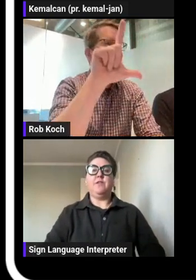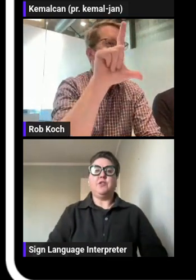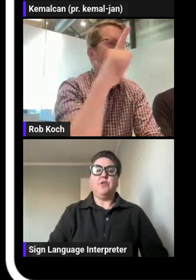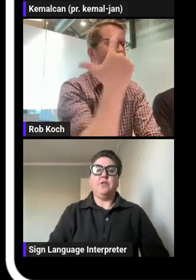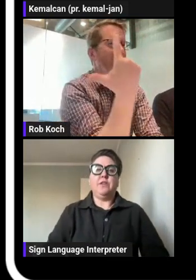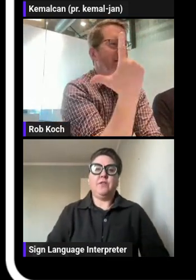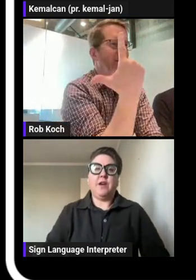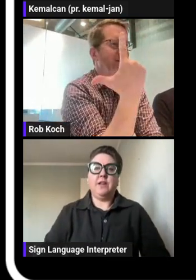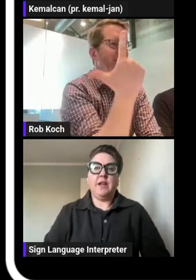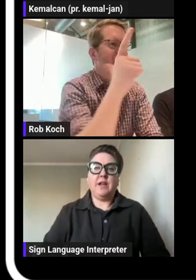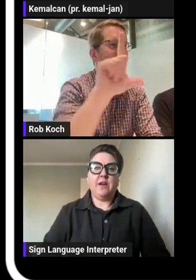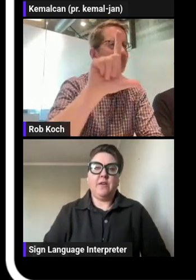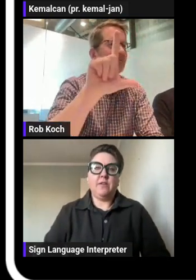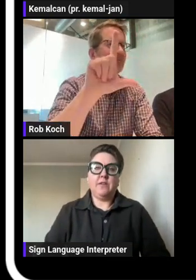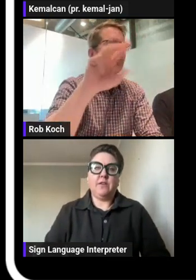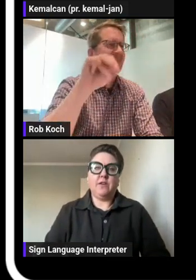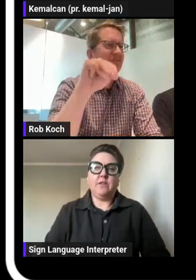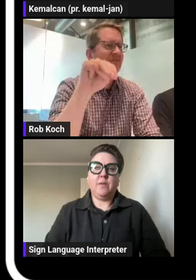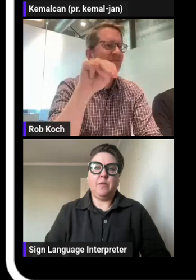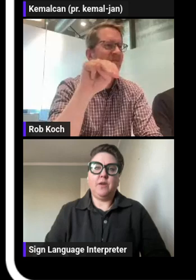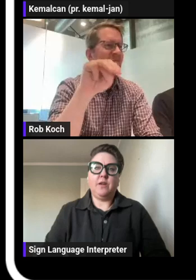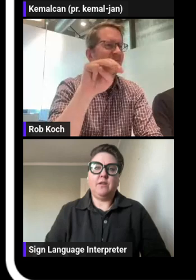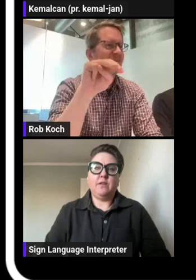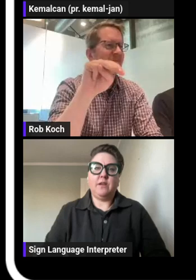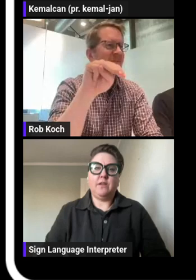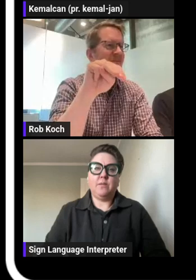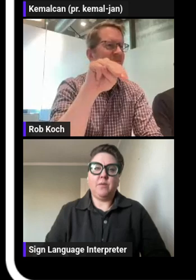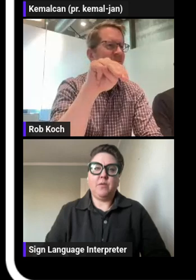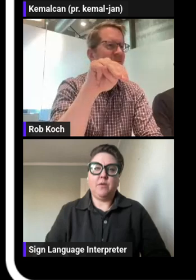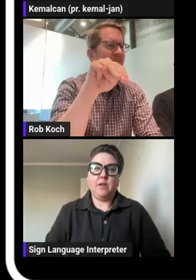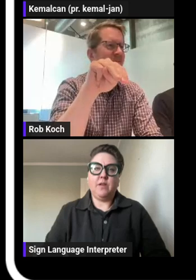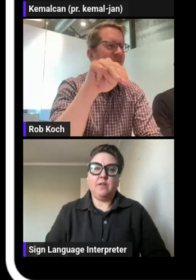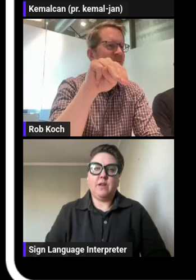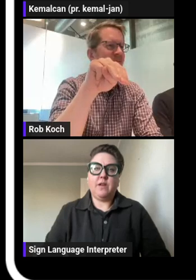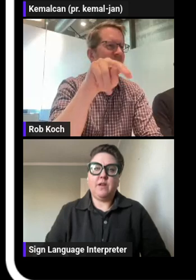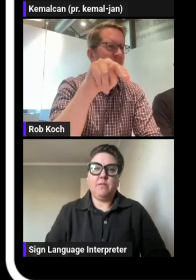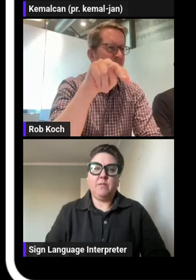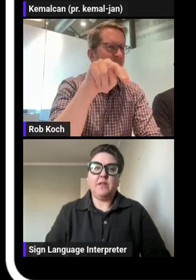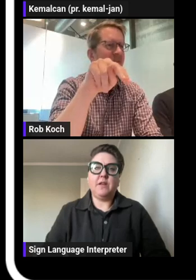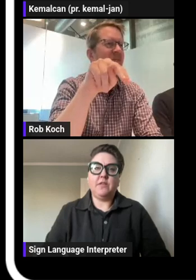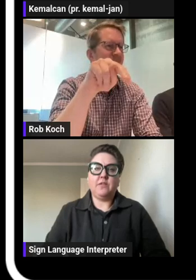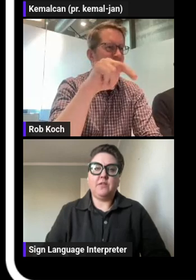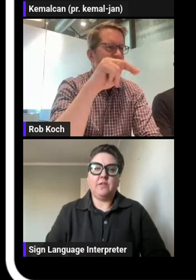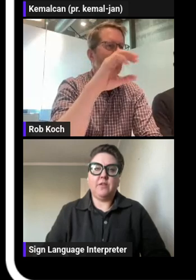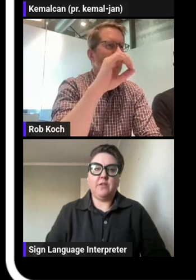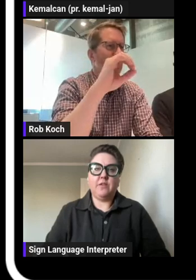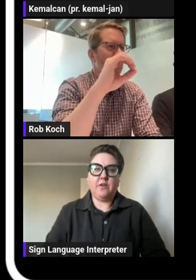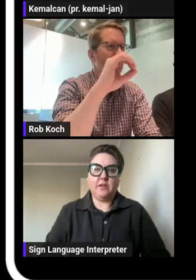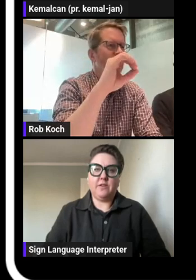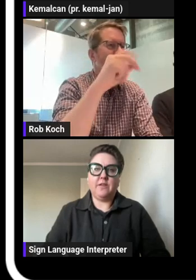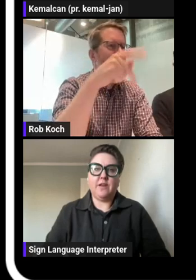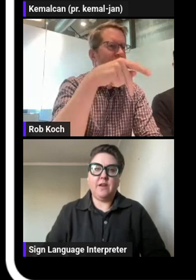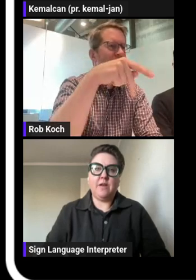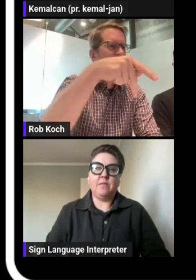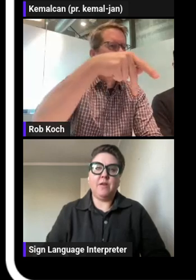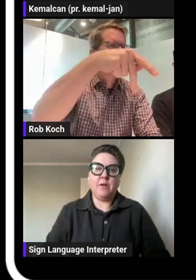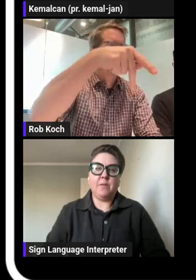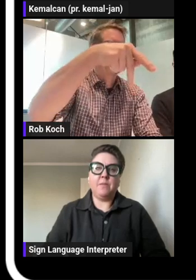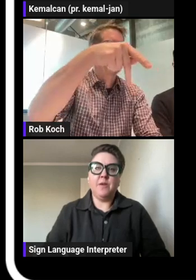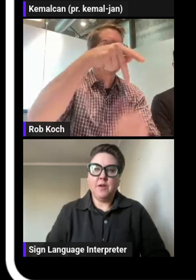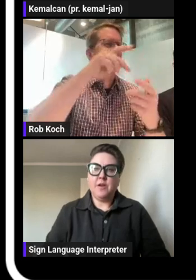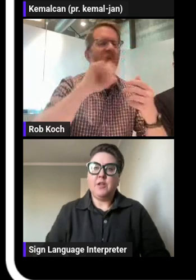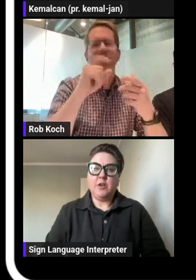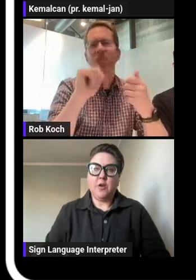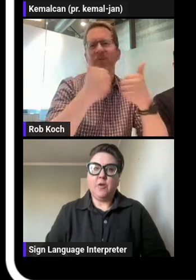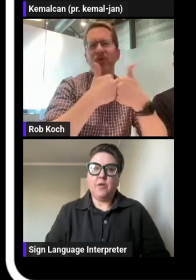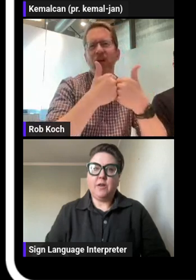So like if you show this, right, like L, this is a good example. It can detect it both ways. But then it's starting to say